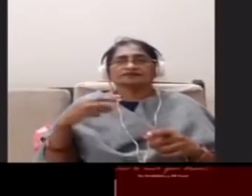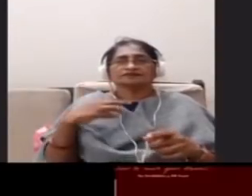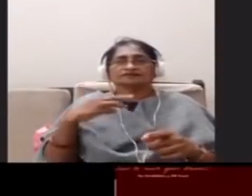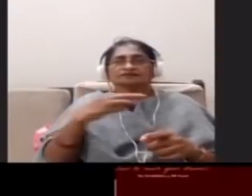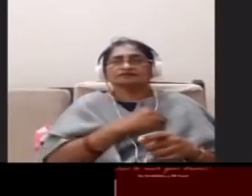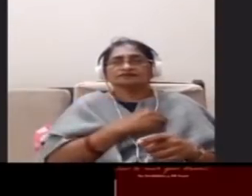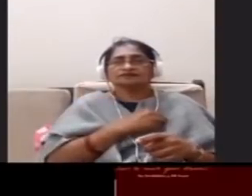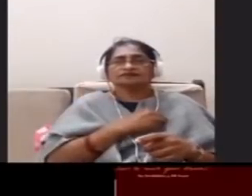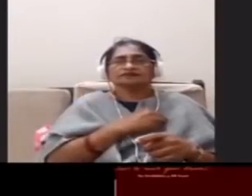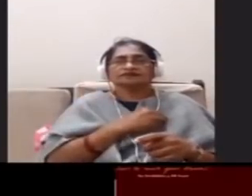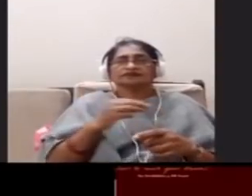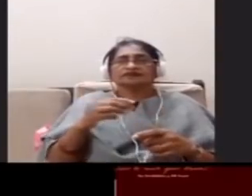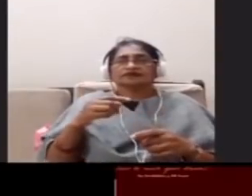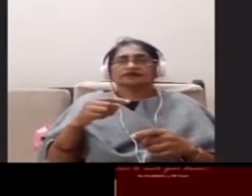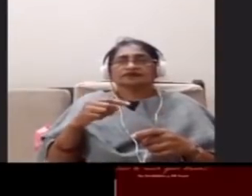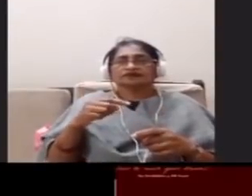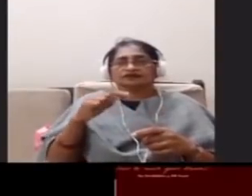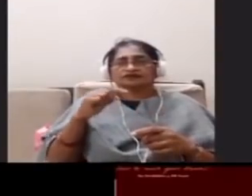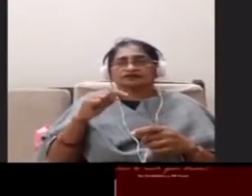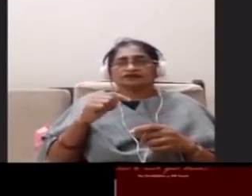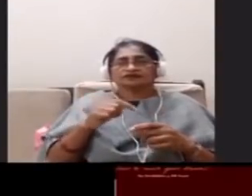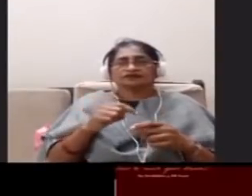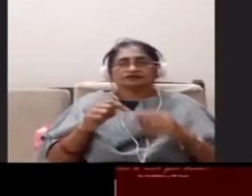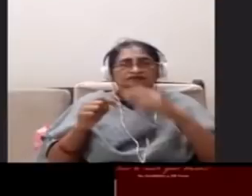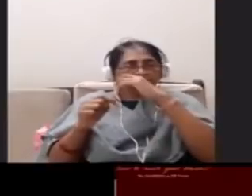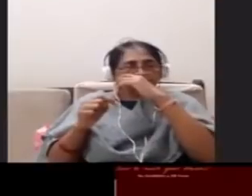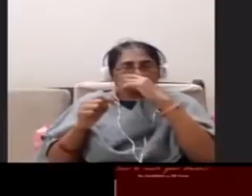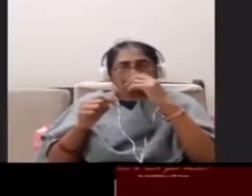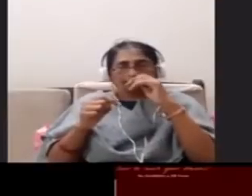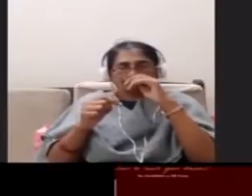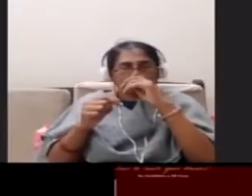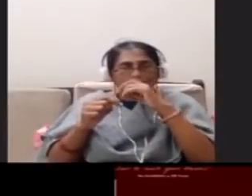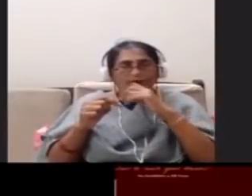in the Kenyan Senate. That is to mean I also preside over the Senate.